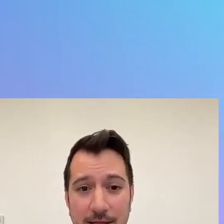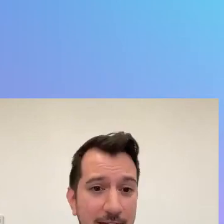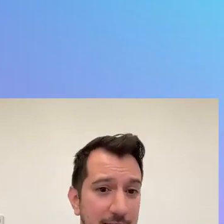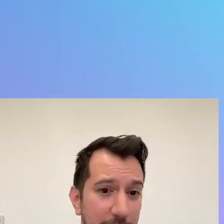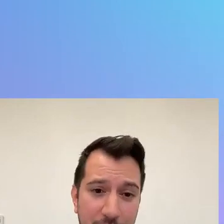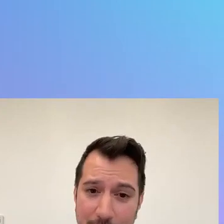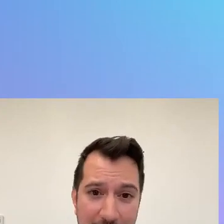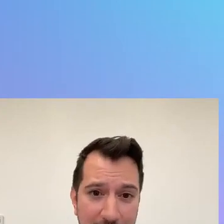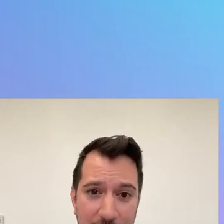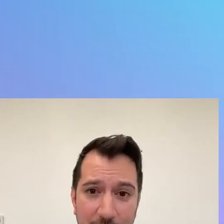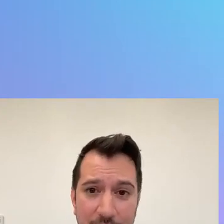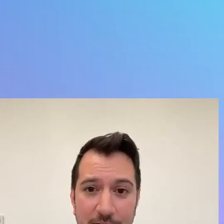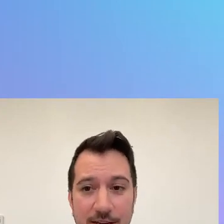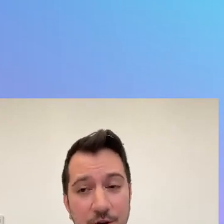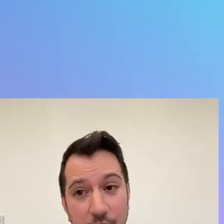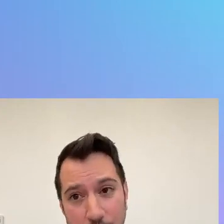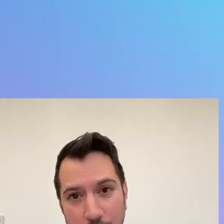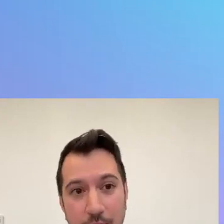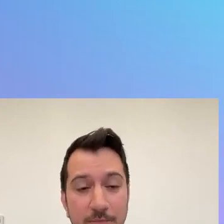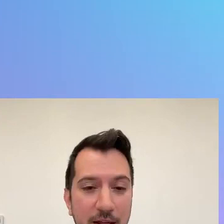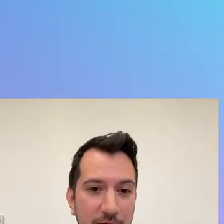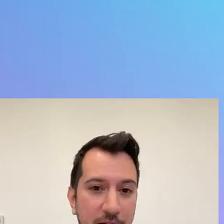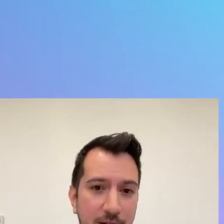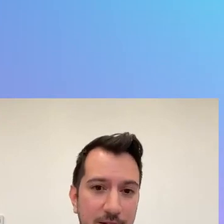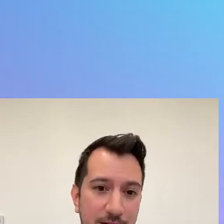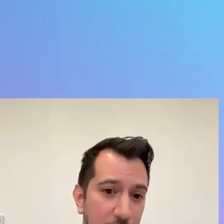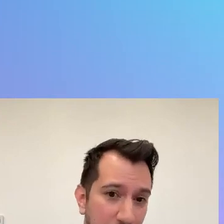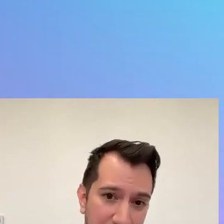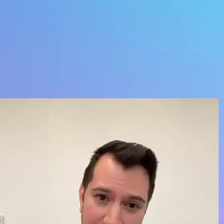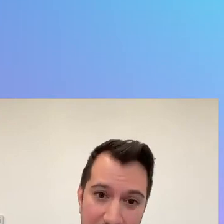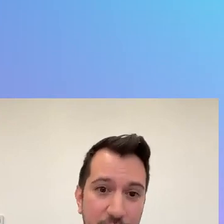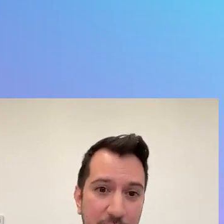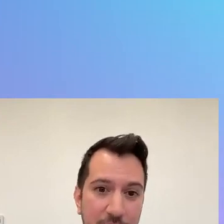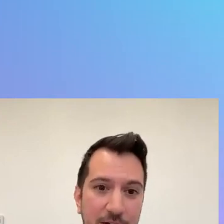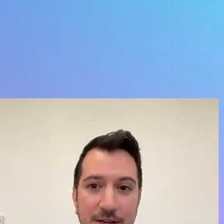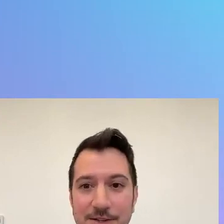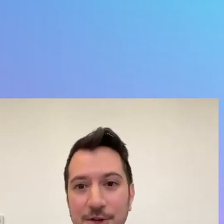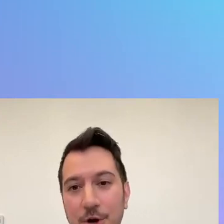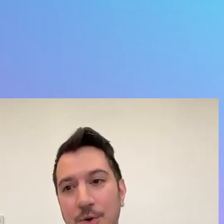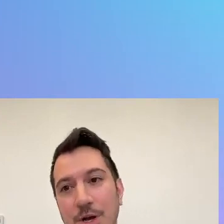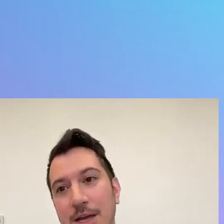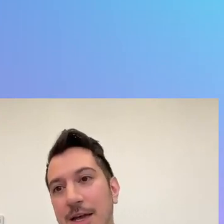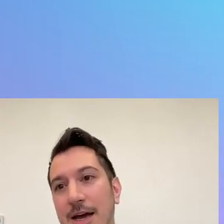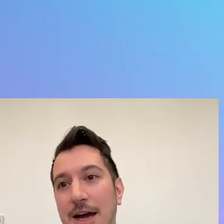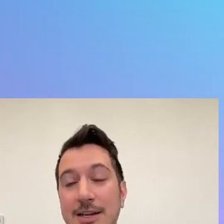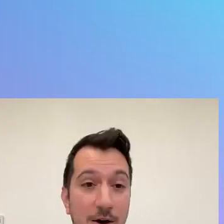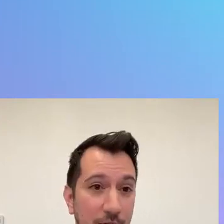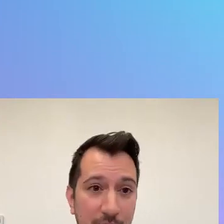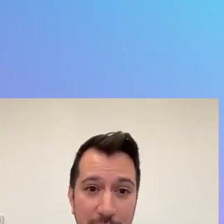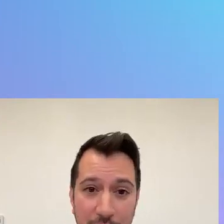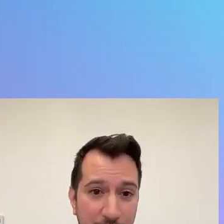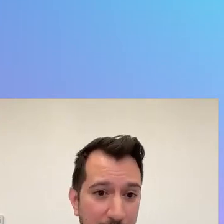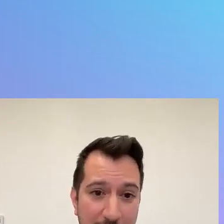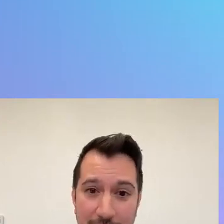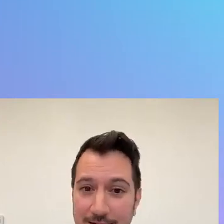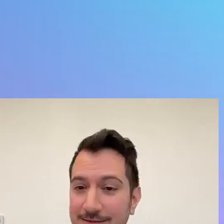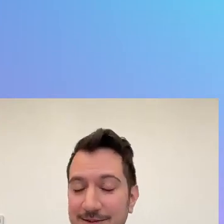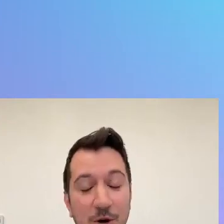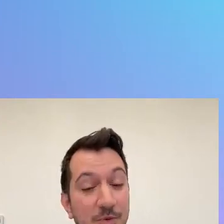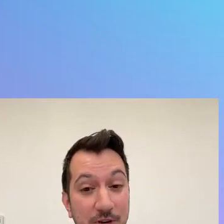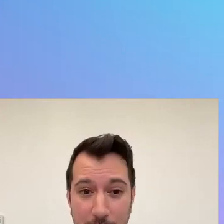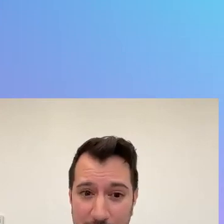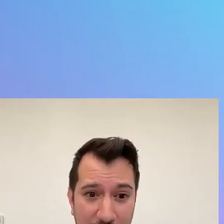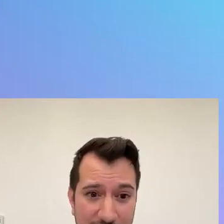in the day. They didn't put a patent on it because they knew it would benefit, everybody. So I doubt they're going to be looking for a